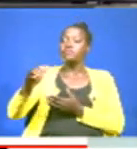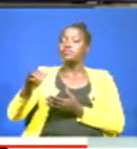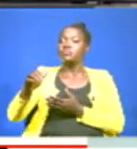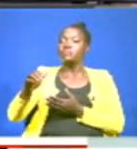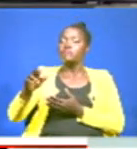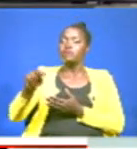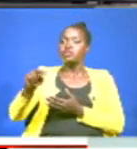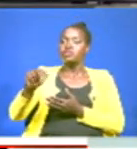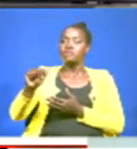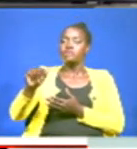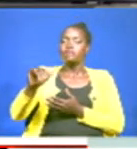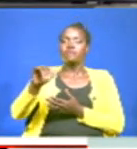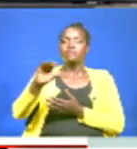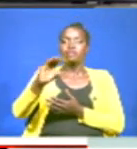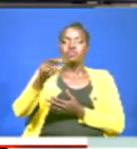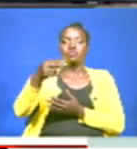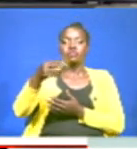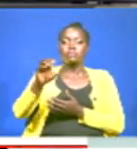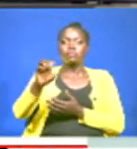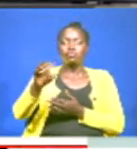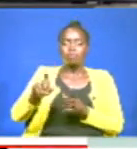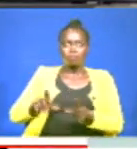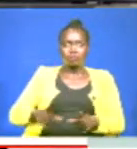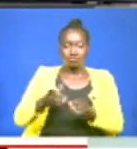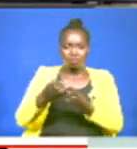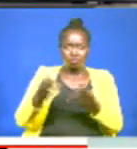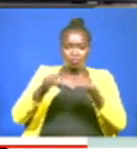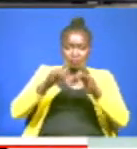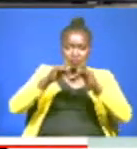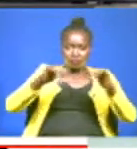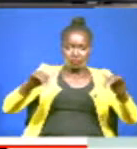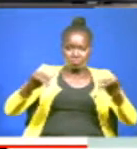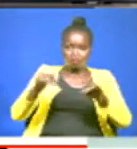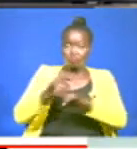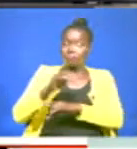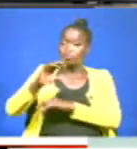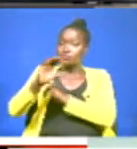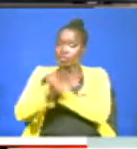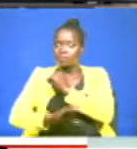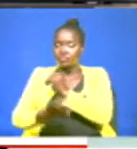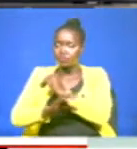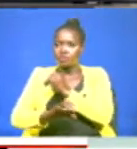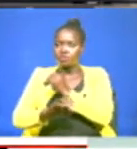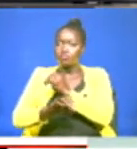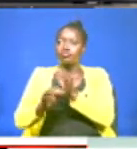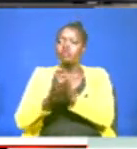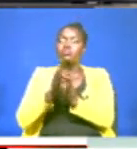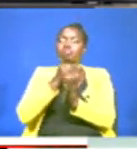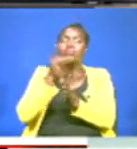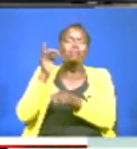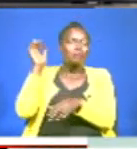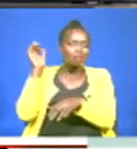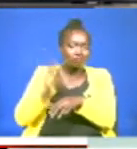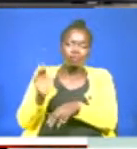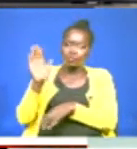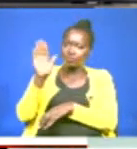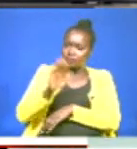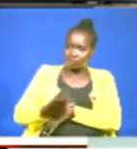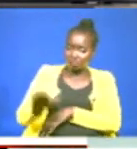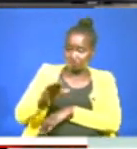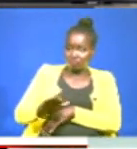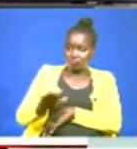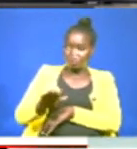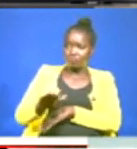lived before they split and relocated to various countries after drought hit the region. Her